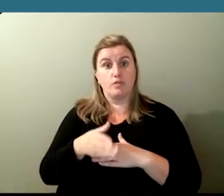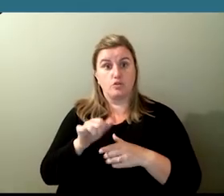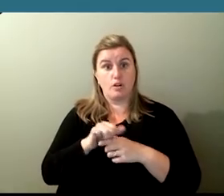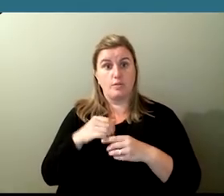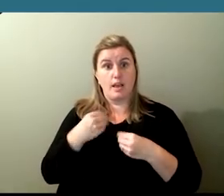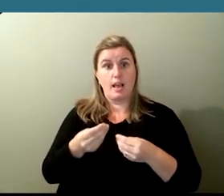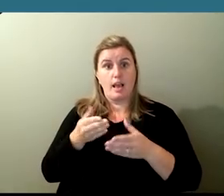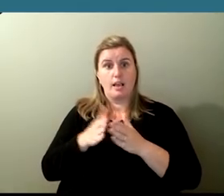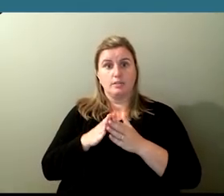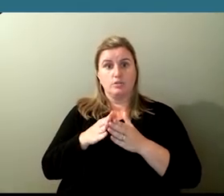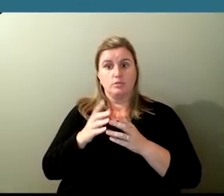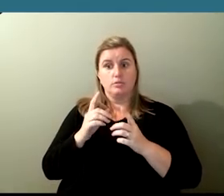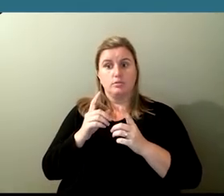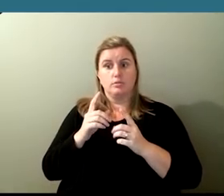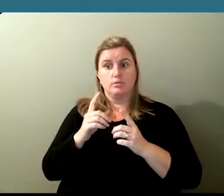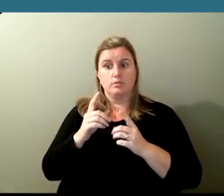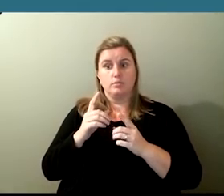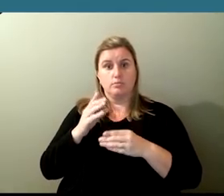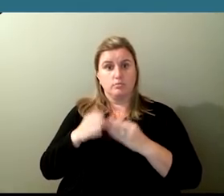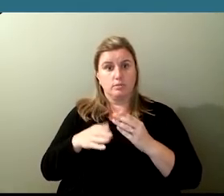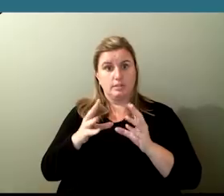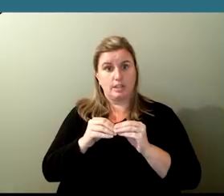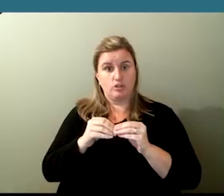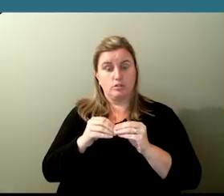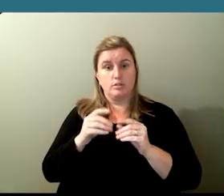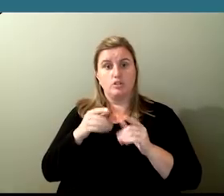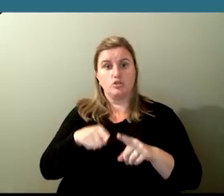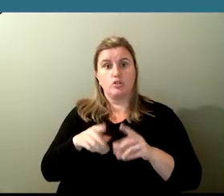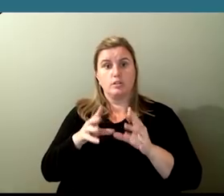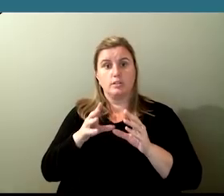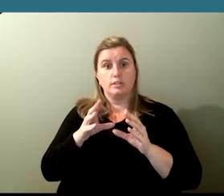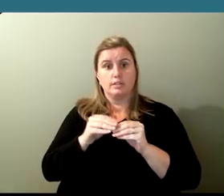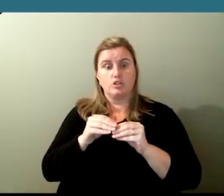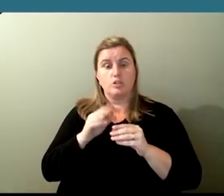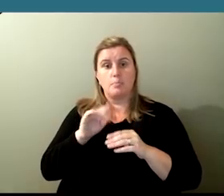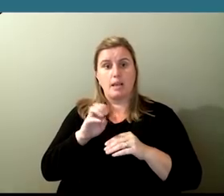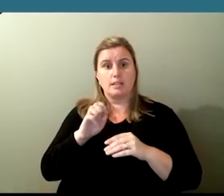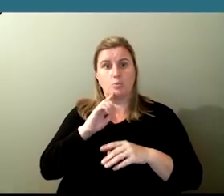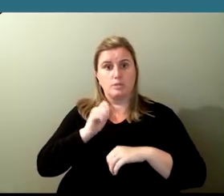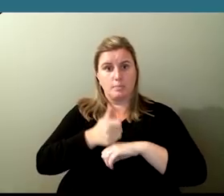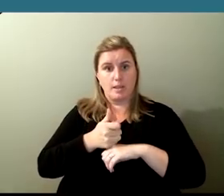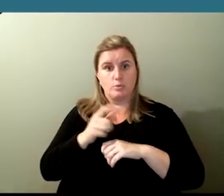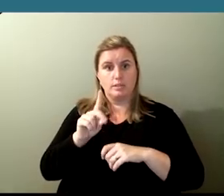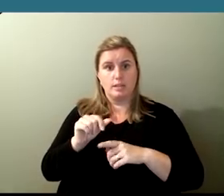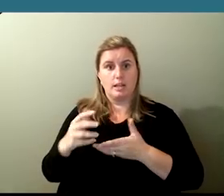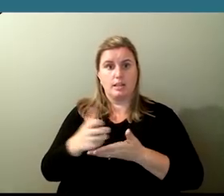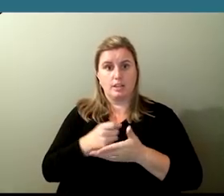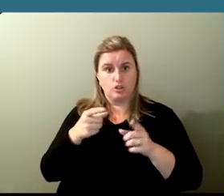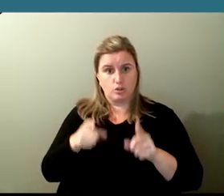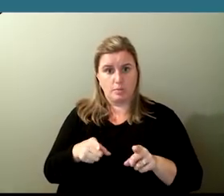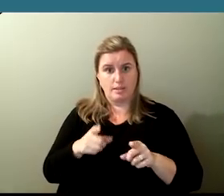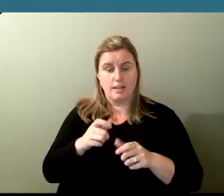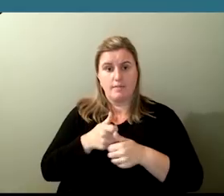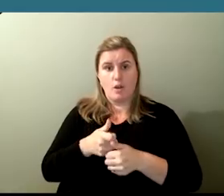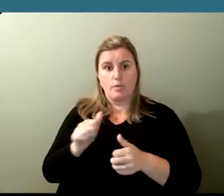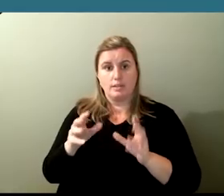session, and during the session, baseline procedures were in place where data collection took place, and following the